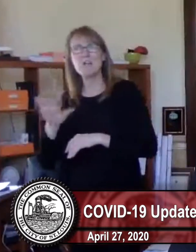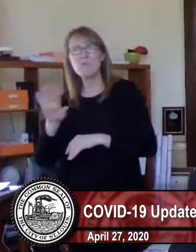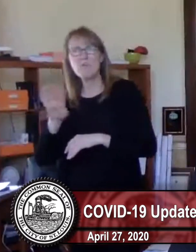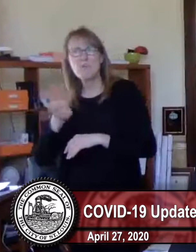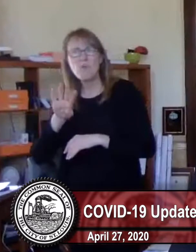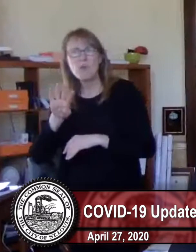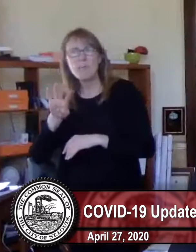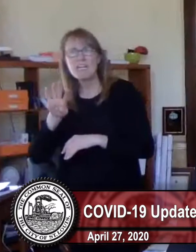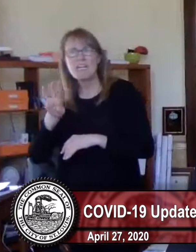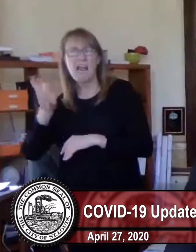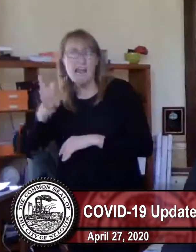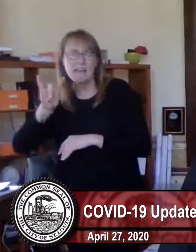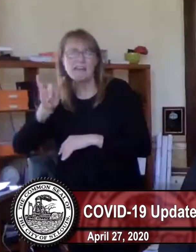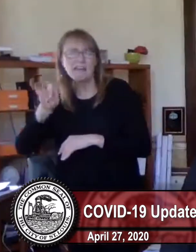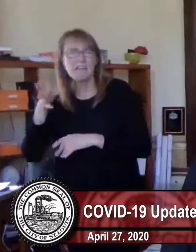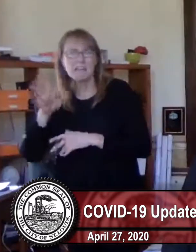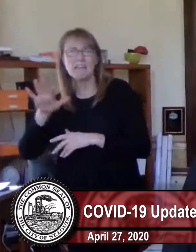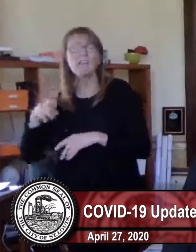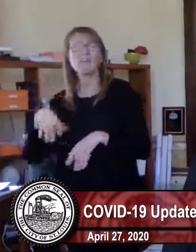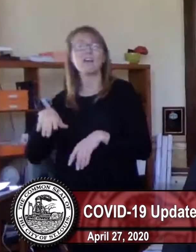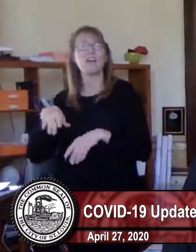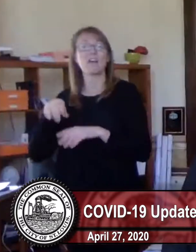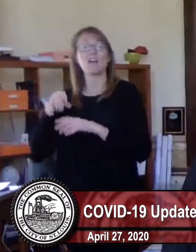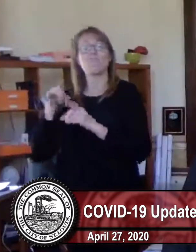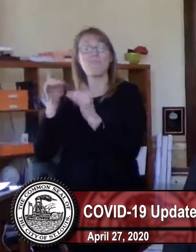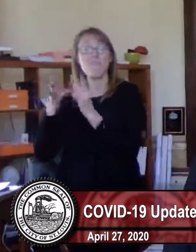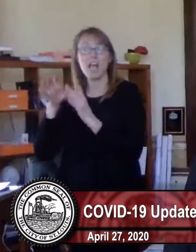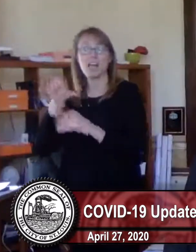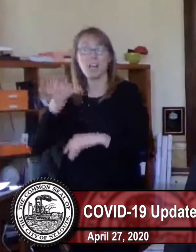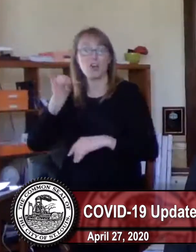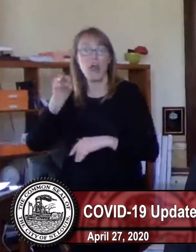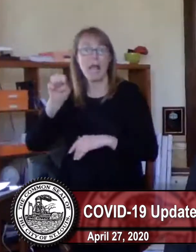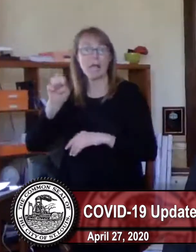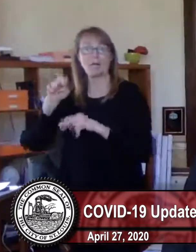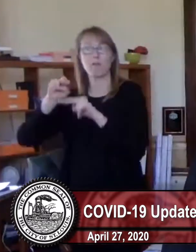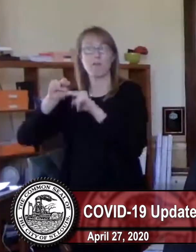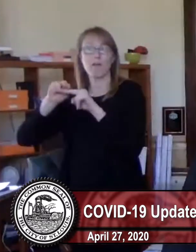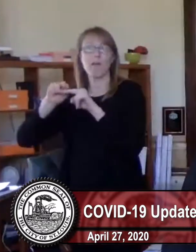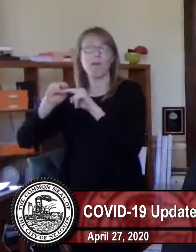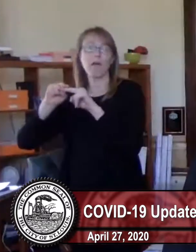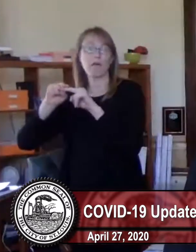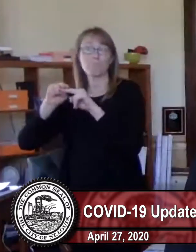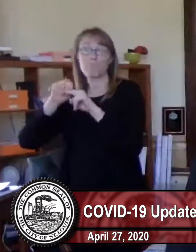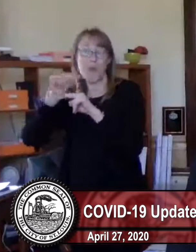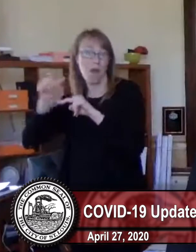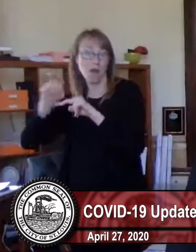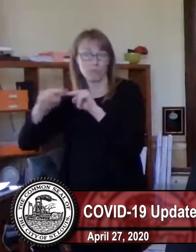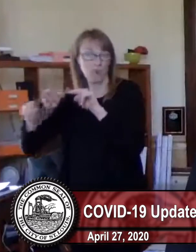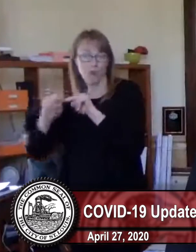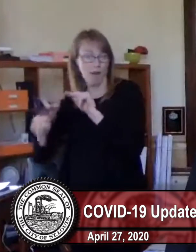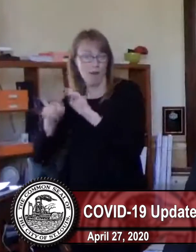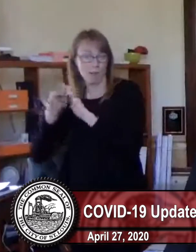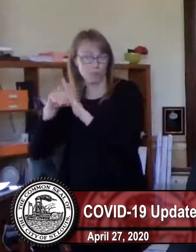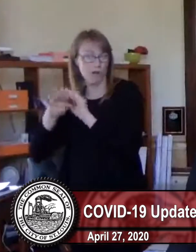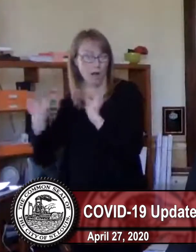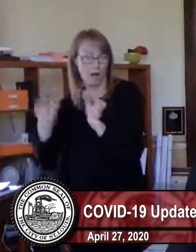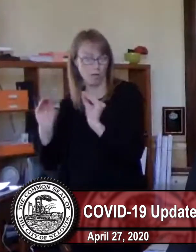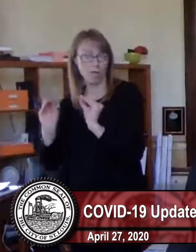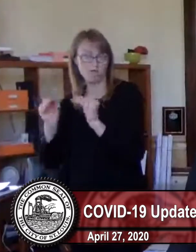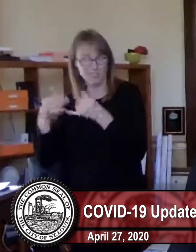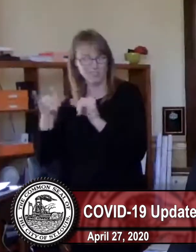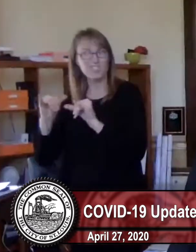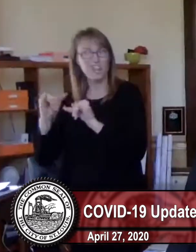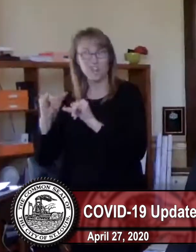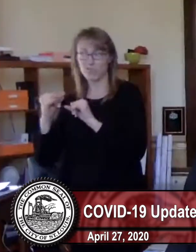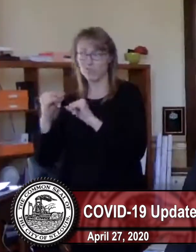so violent crime has not gone down. Some other kinds of crime have gone down, the crimes of opportunities. But of course, we're extremely worried about the violent